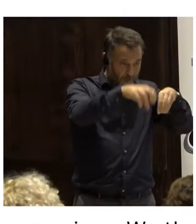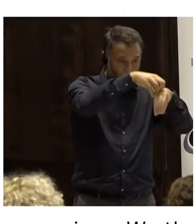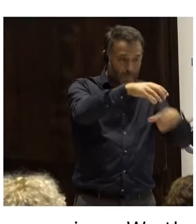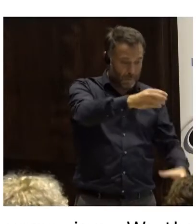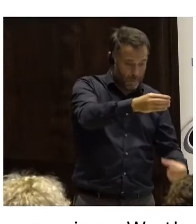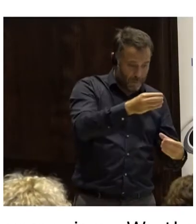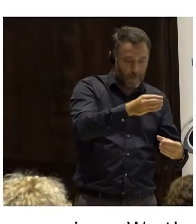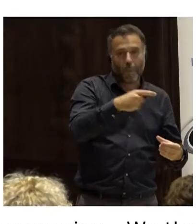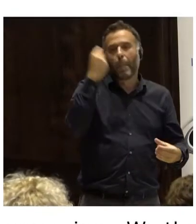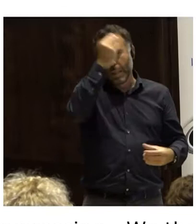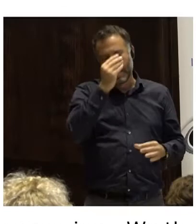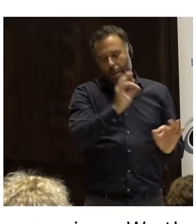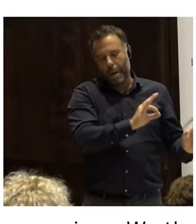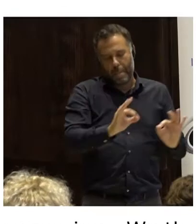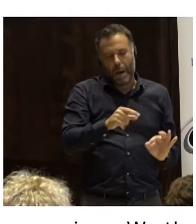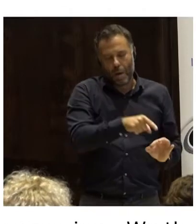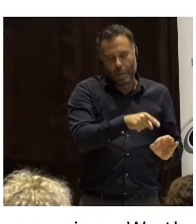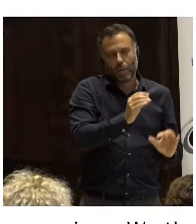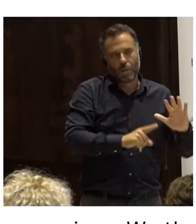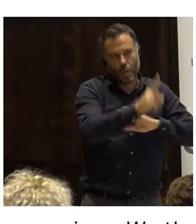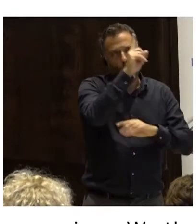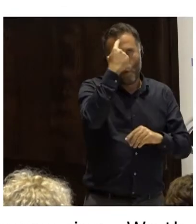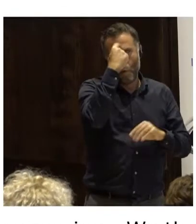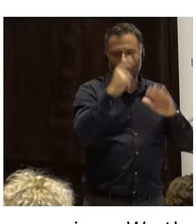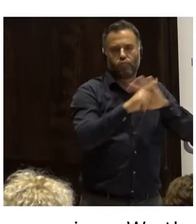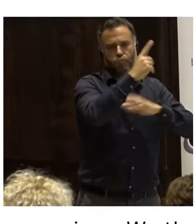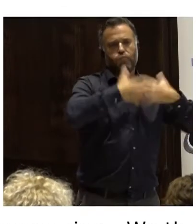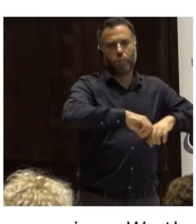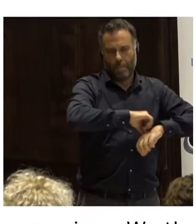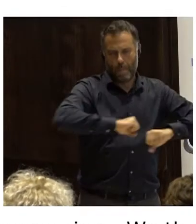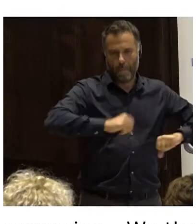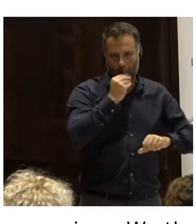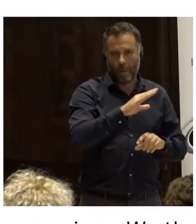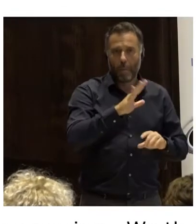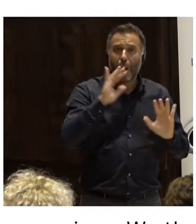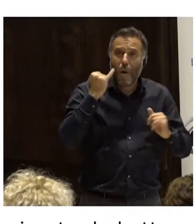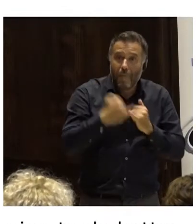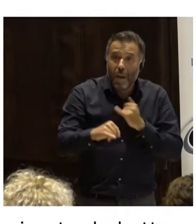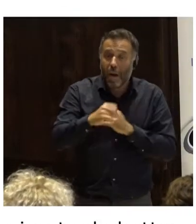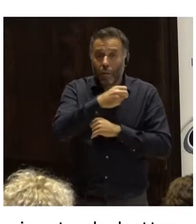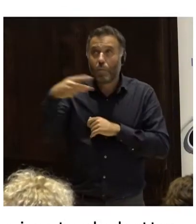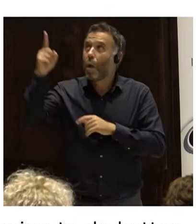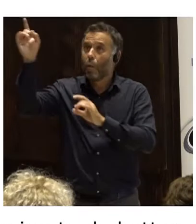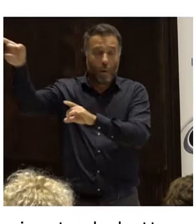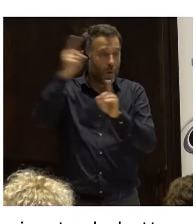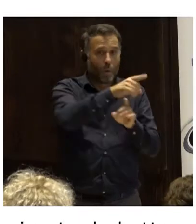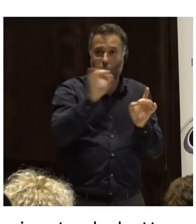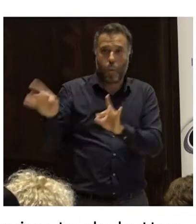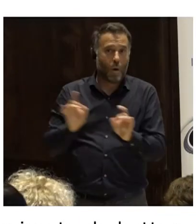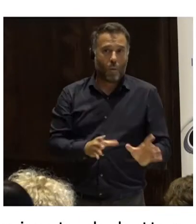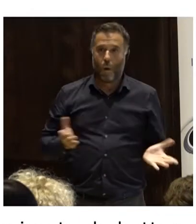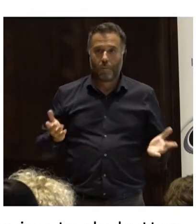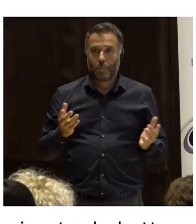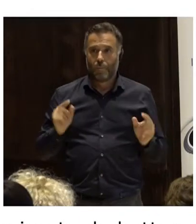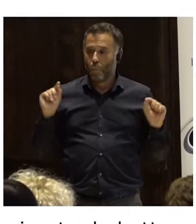did just as well, which was a surprise because, you know, engineers are always saying, can't I just do this in a